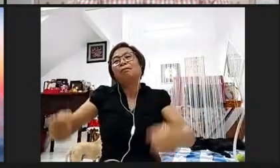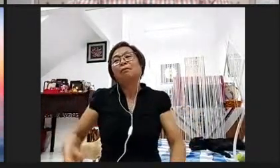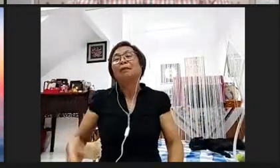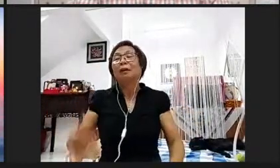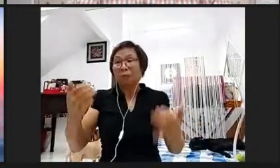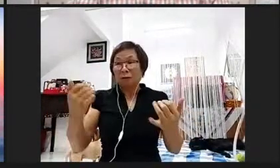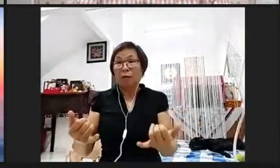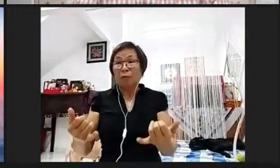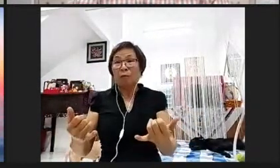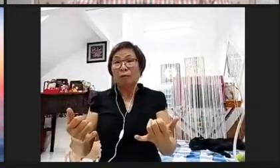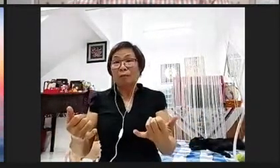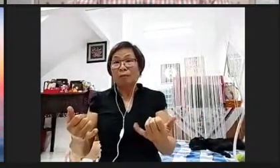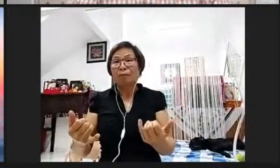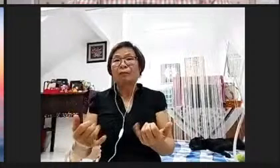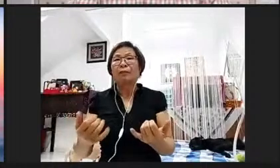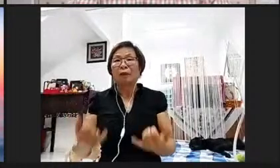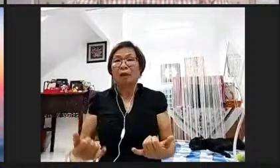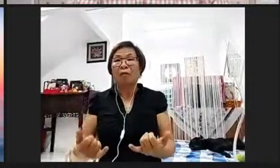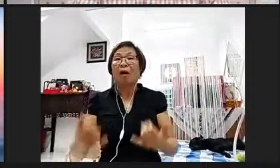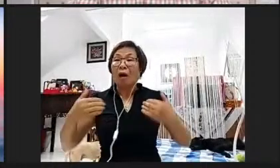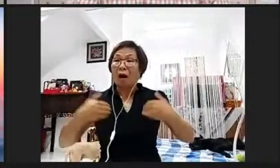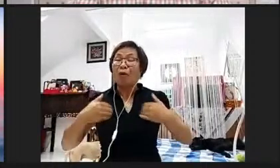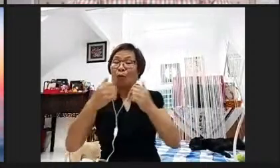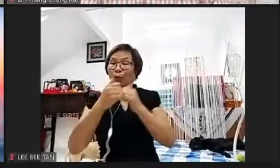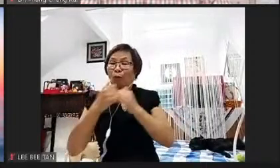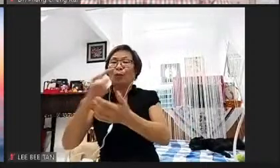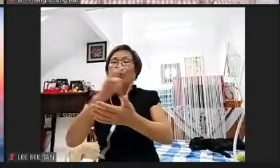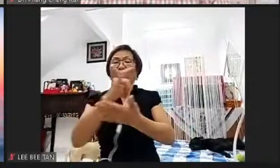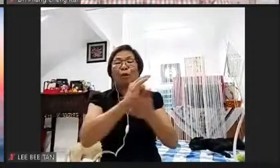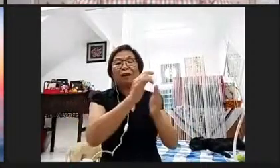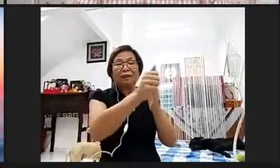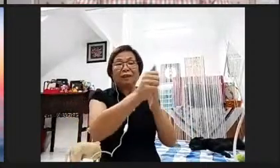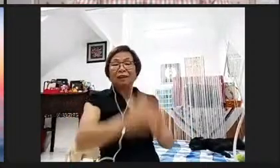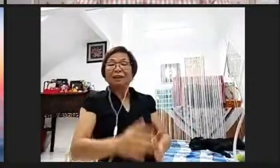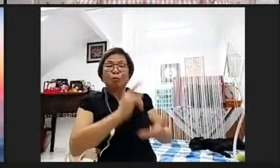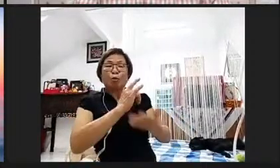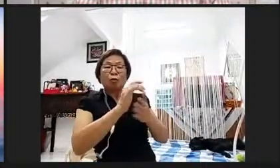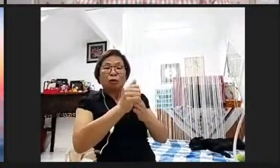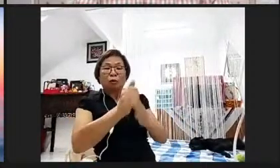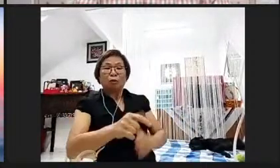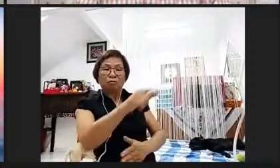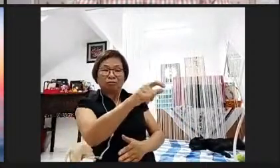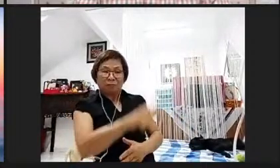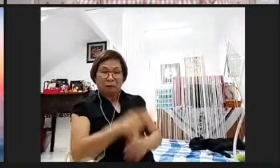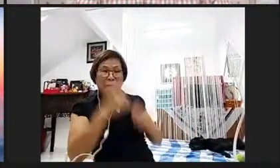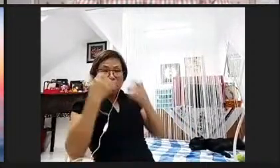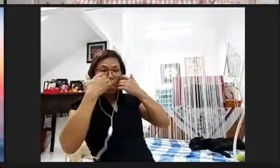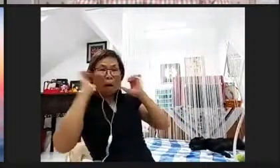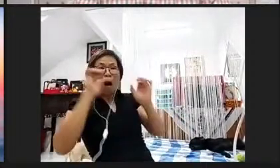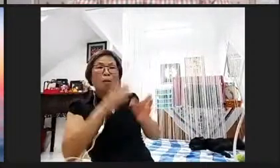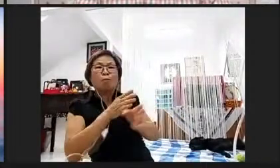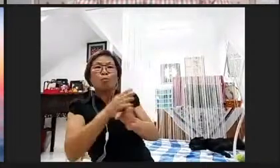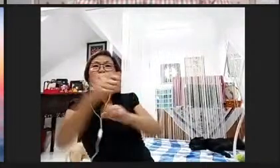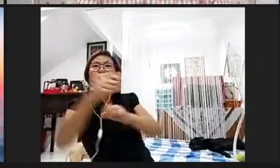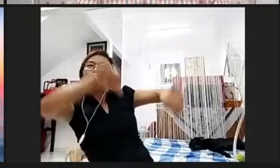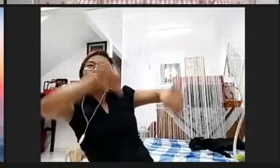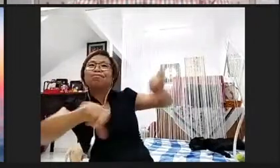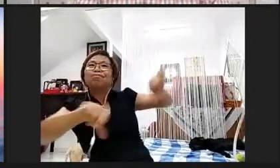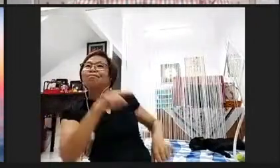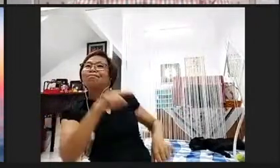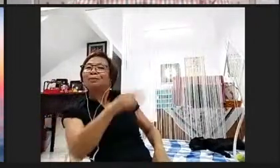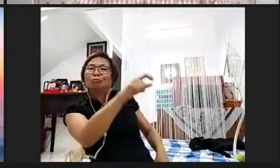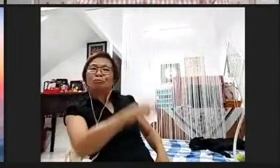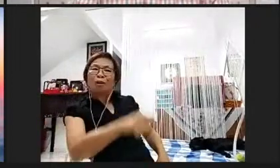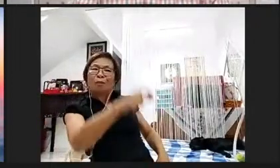Today, we are very proud to have with us Buddhist leaders who are experts in the field of science, who will also